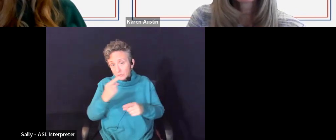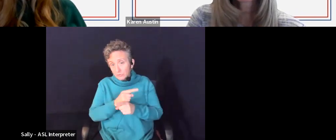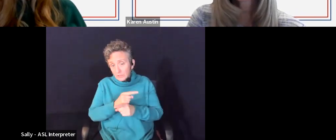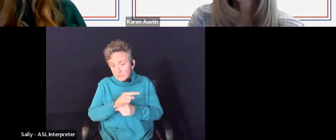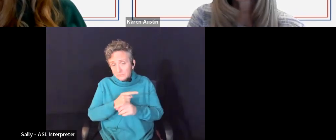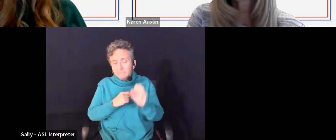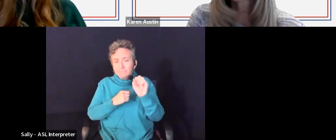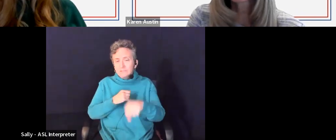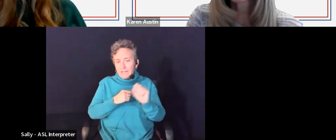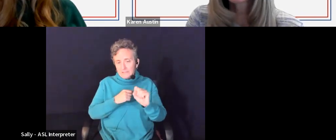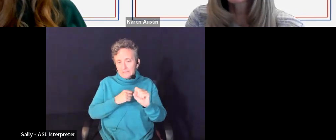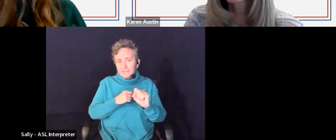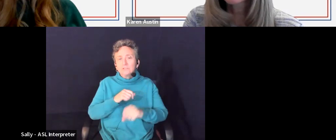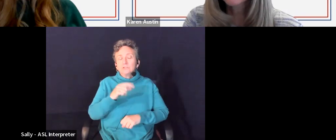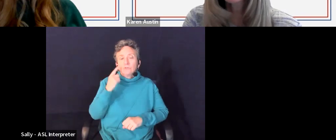So for